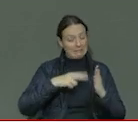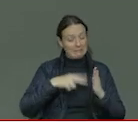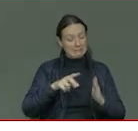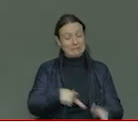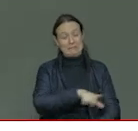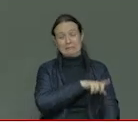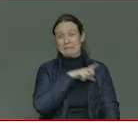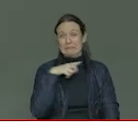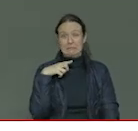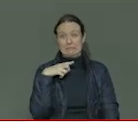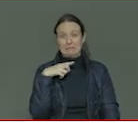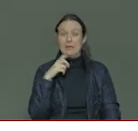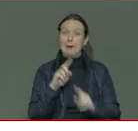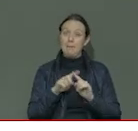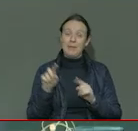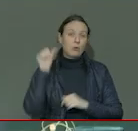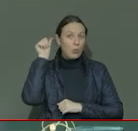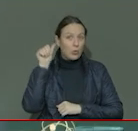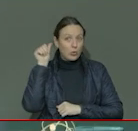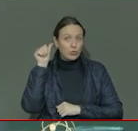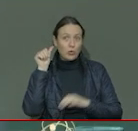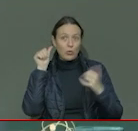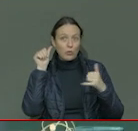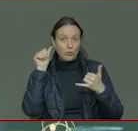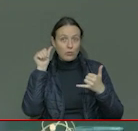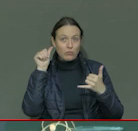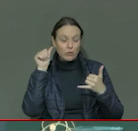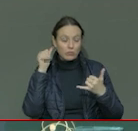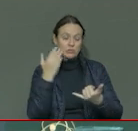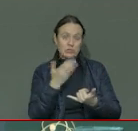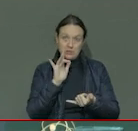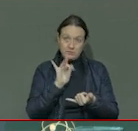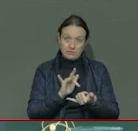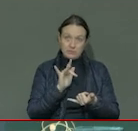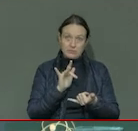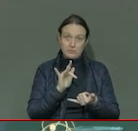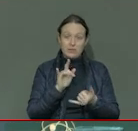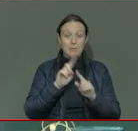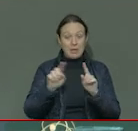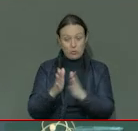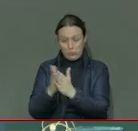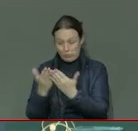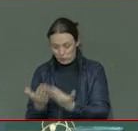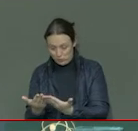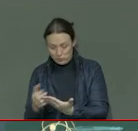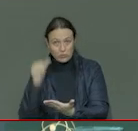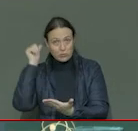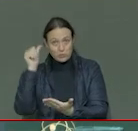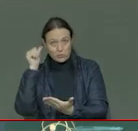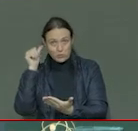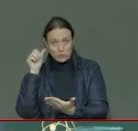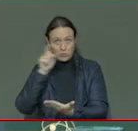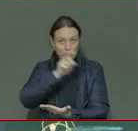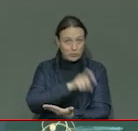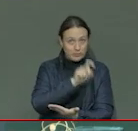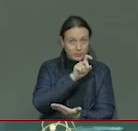right? But if you have this audio on your phone, but you must be sitting with your novel as well, and you're following your novel and you